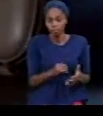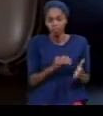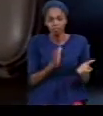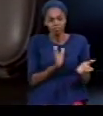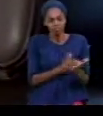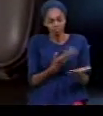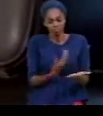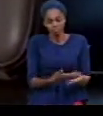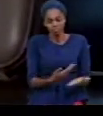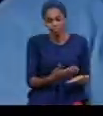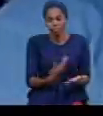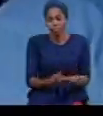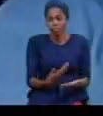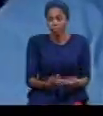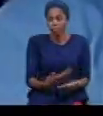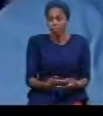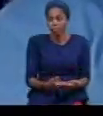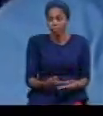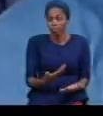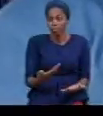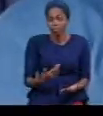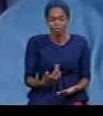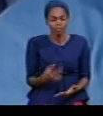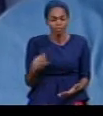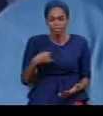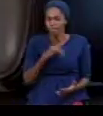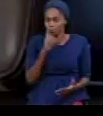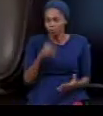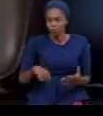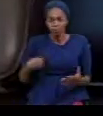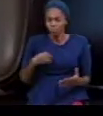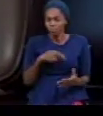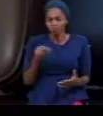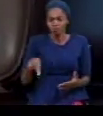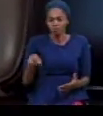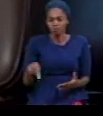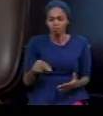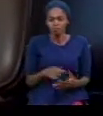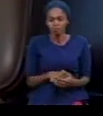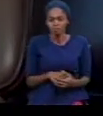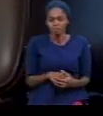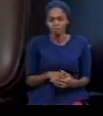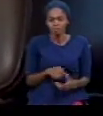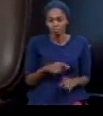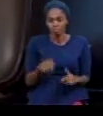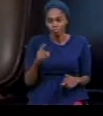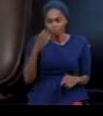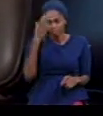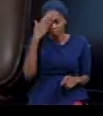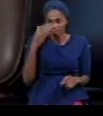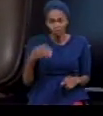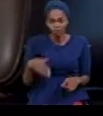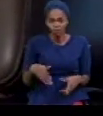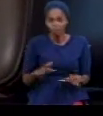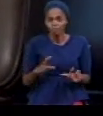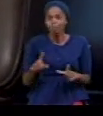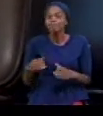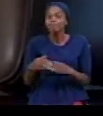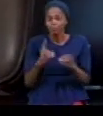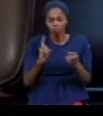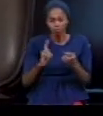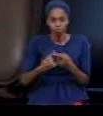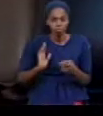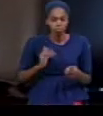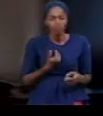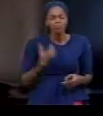Mullah. That's the point. Yeah. No problem. But you know what? Let's take you to the boss first. Our